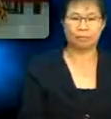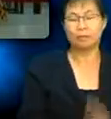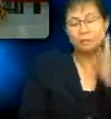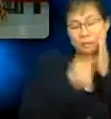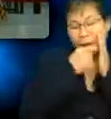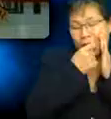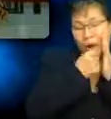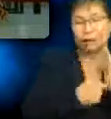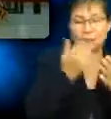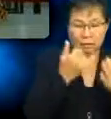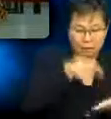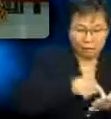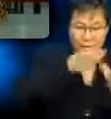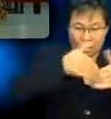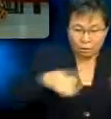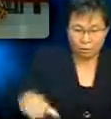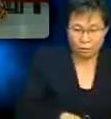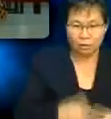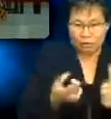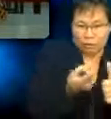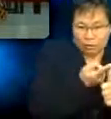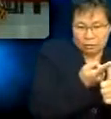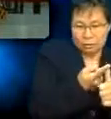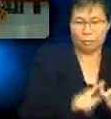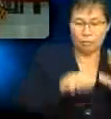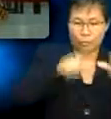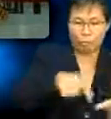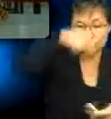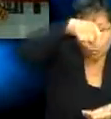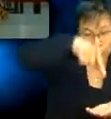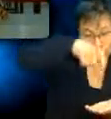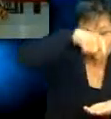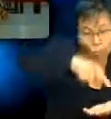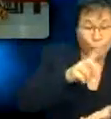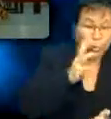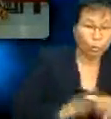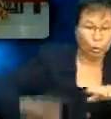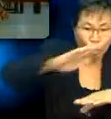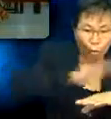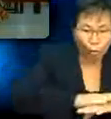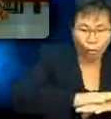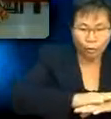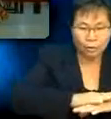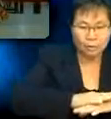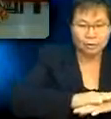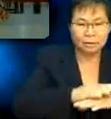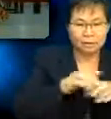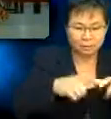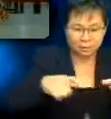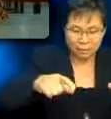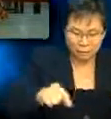This is how it's done. First, put a drop of water onto the slide.